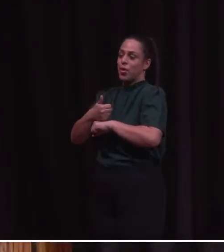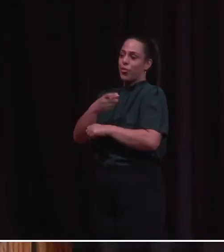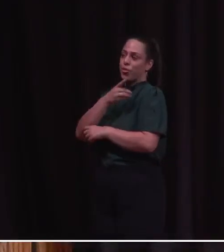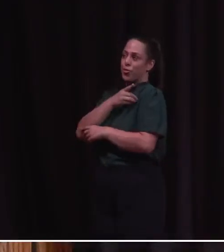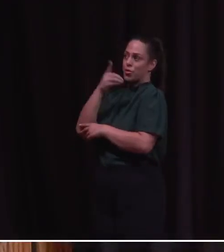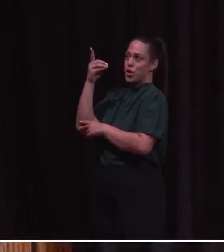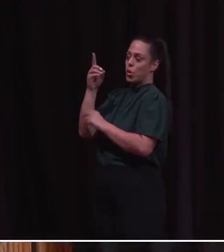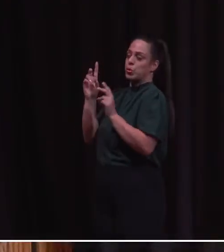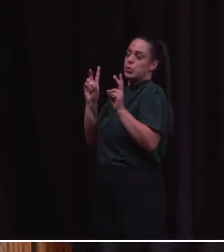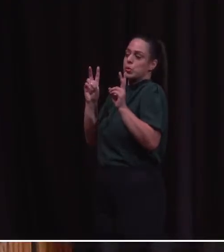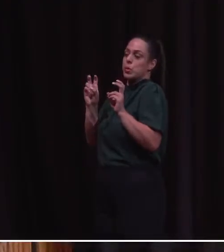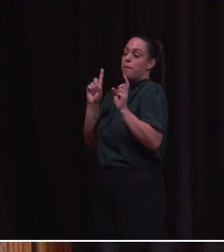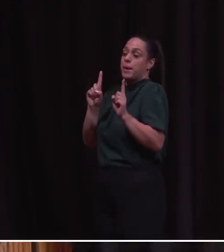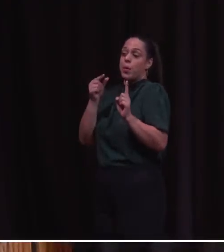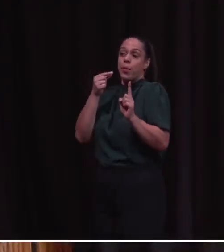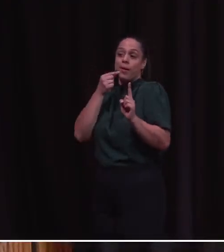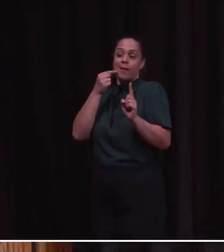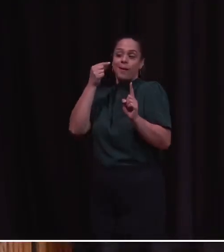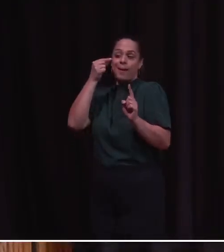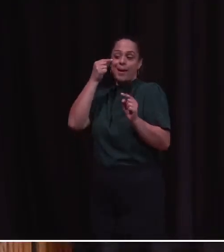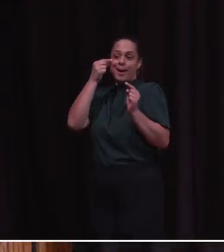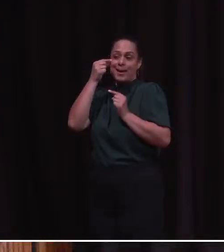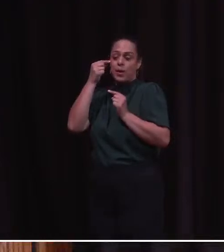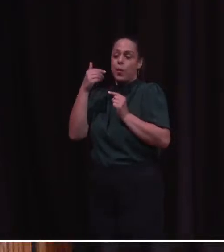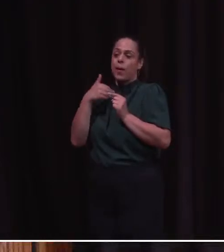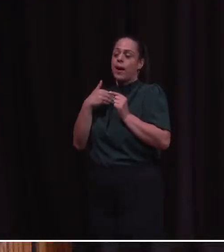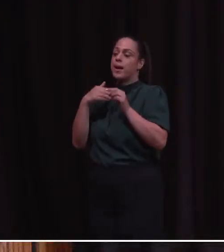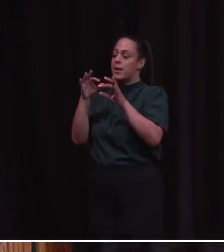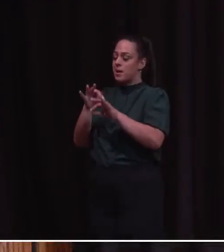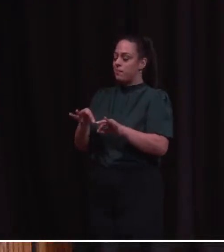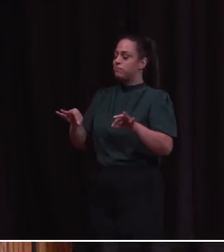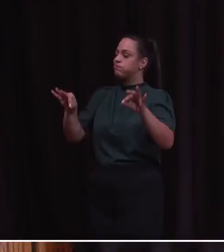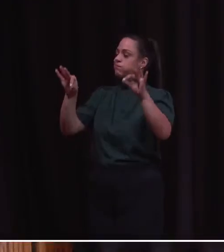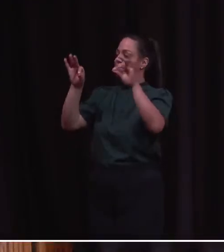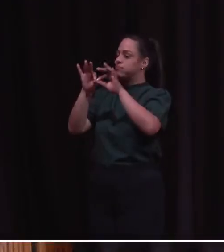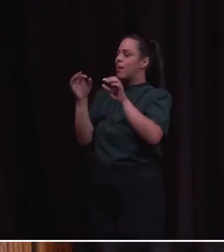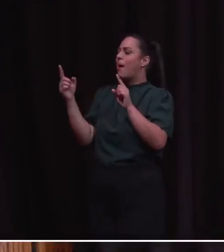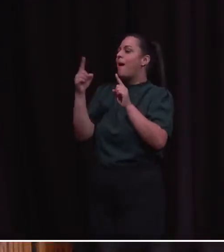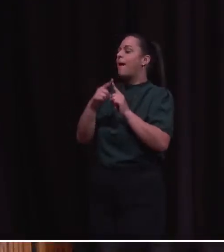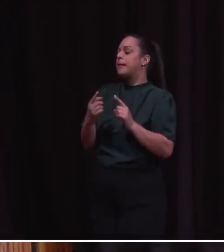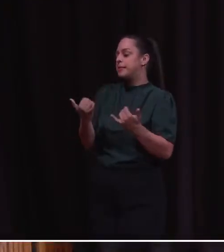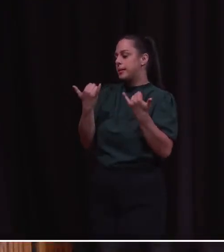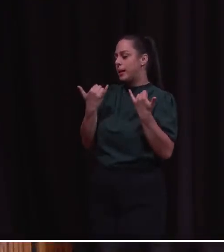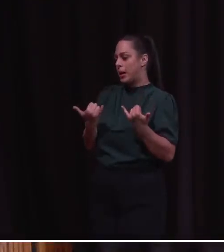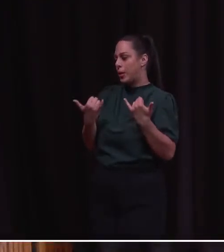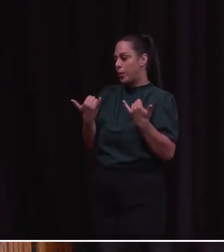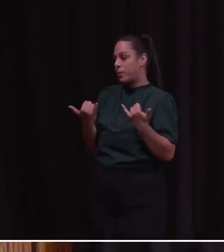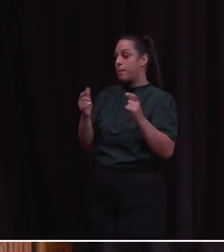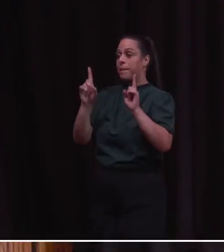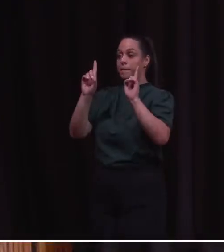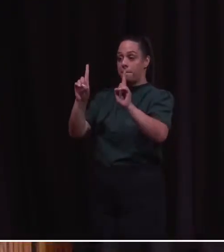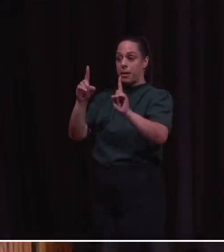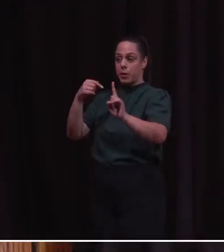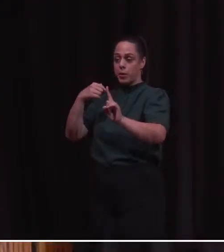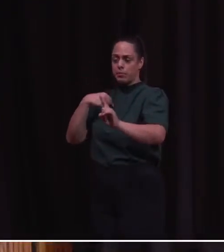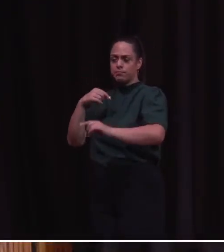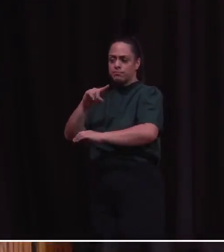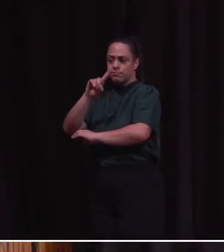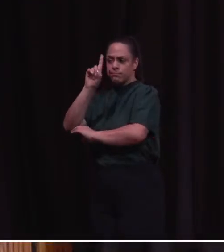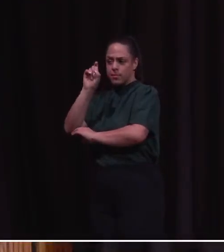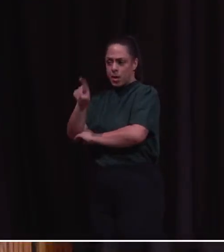moment. I ask the question, but is it only conservative forces that have advanced critiques of